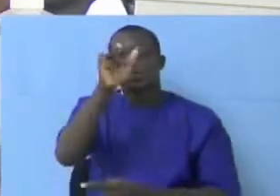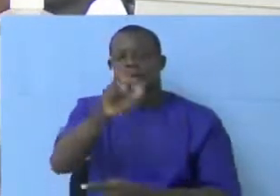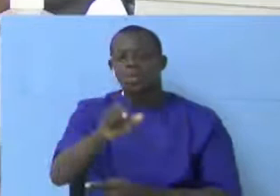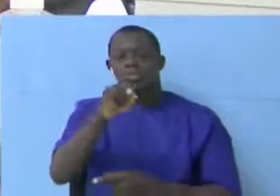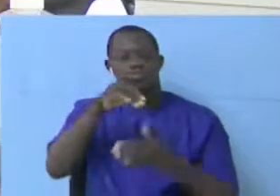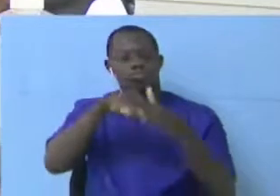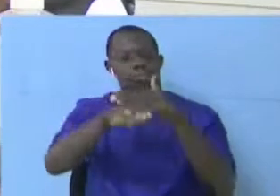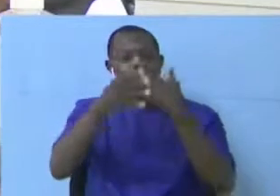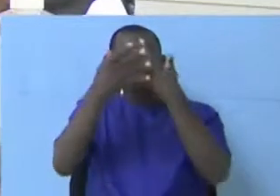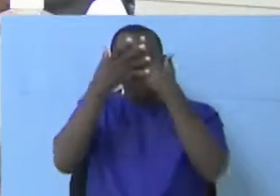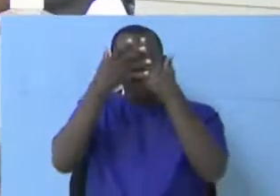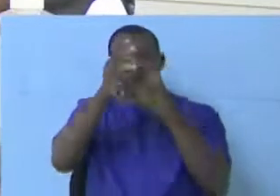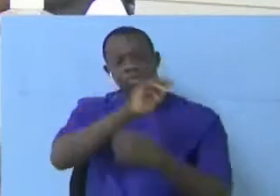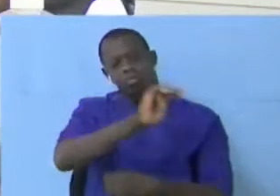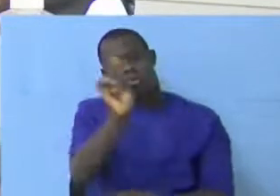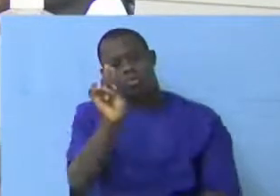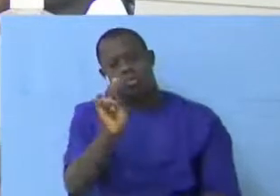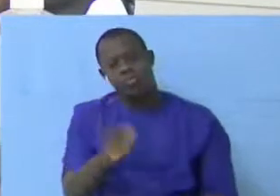cells.